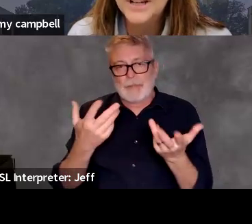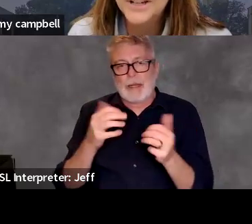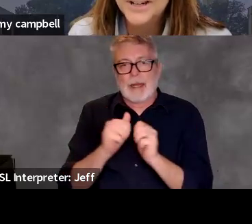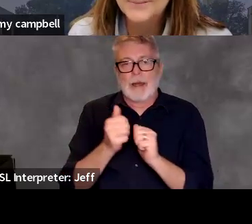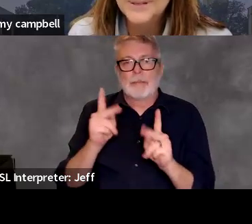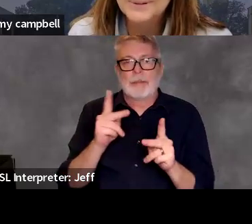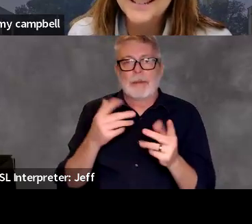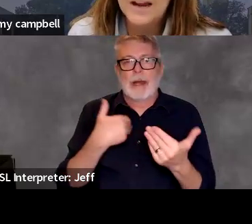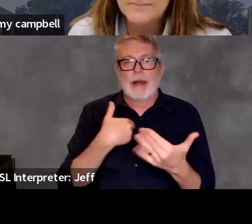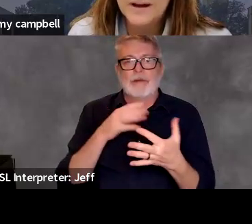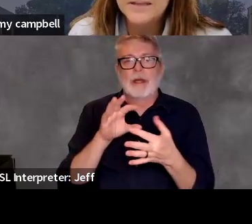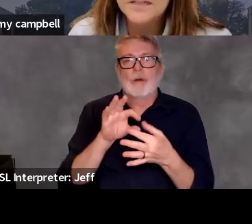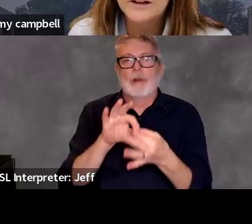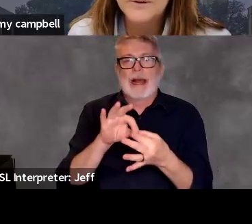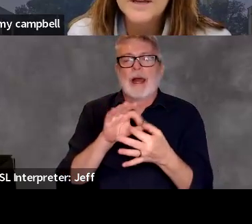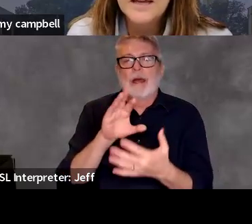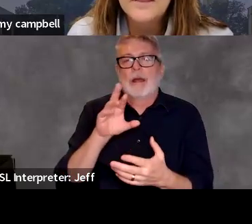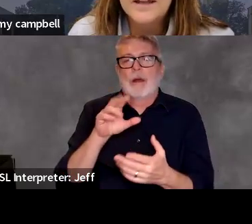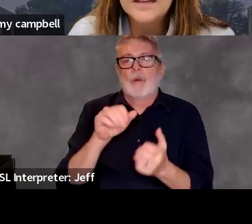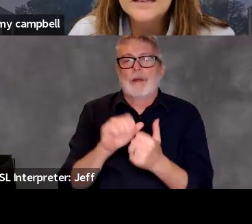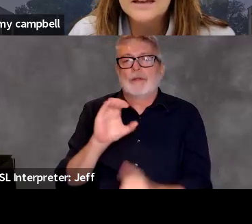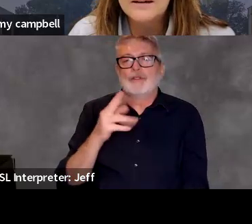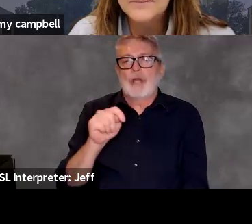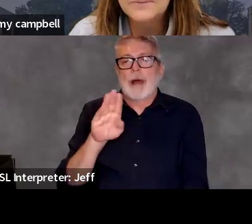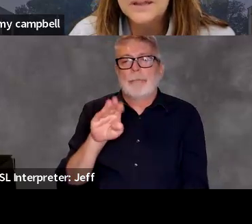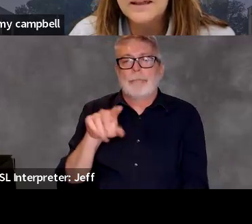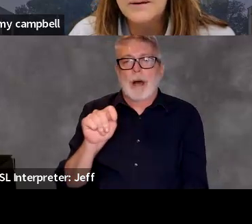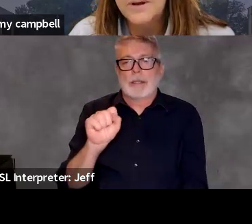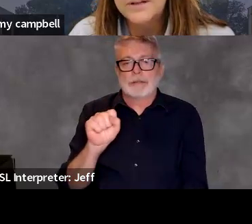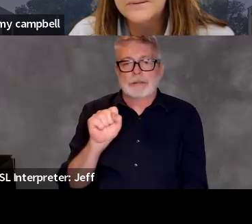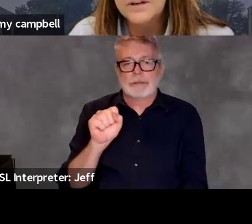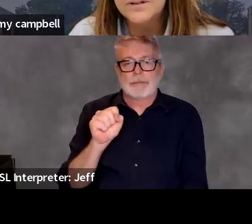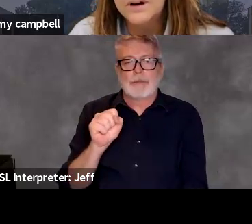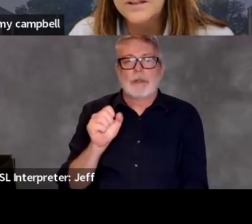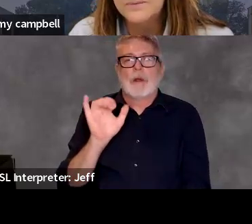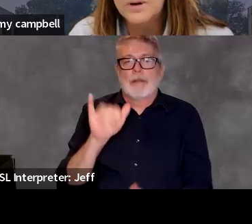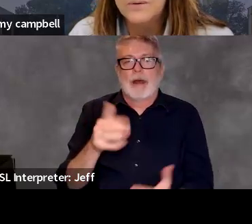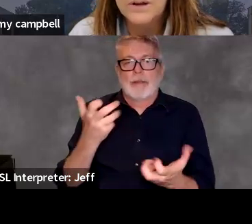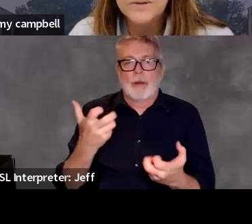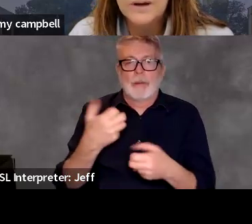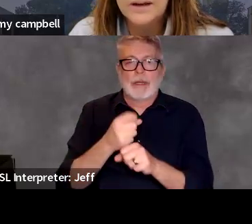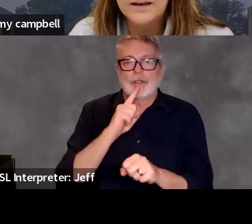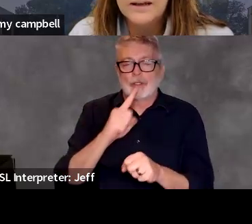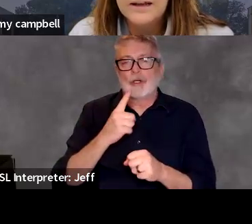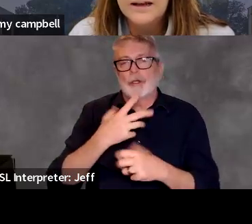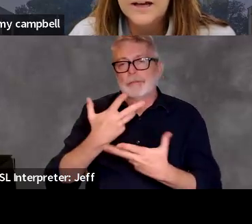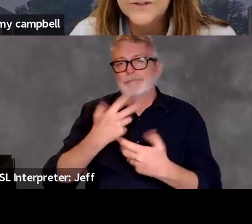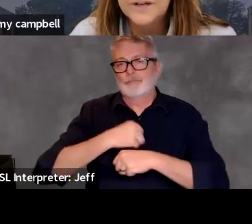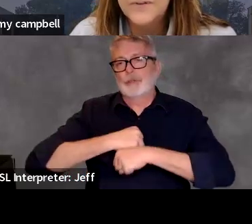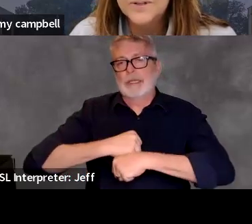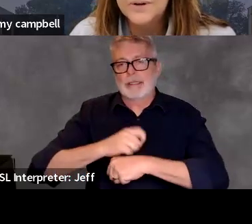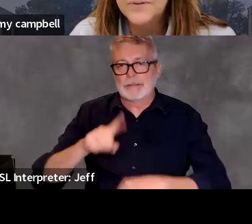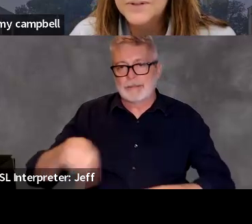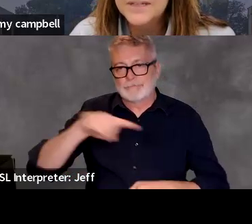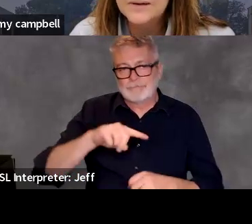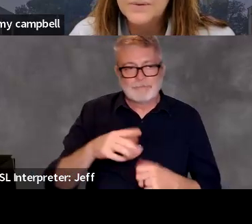having relationships with chatbots. So that is something that they wanted to make sure had some guardrails around it.